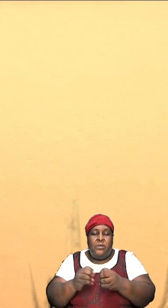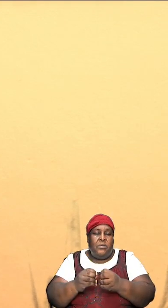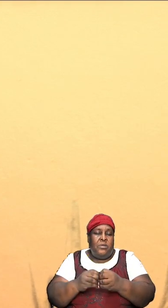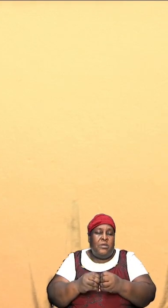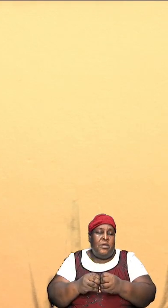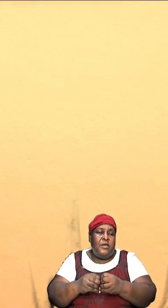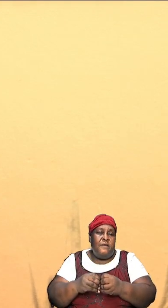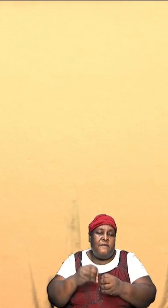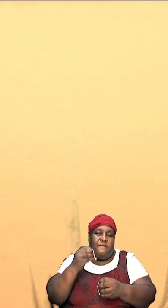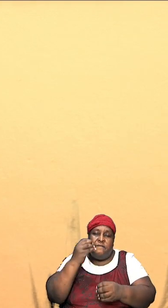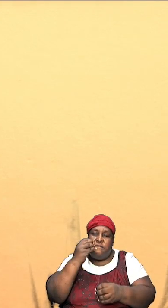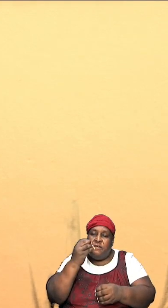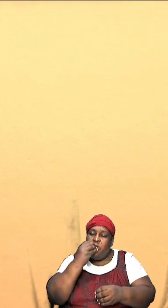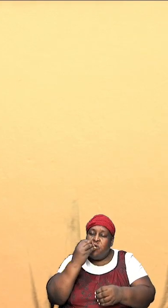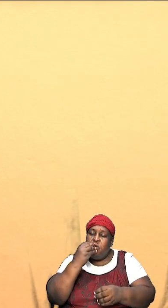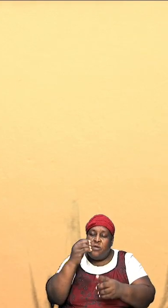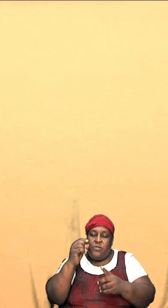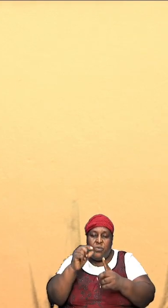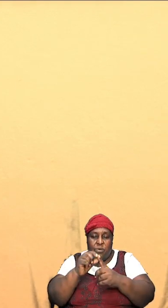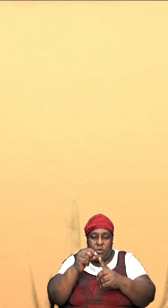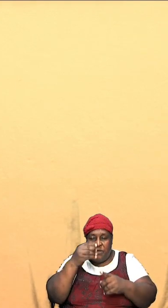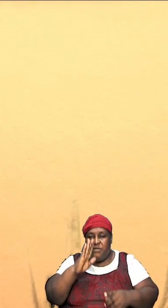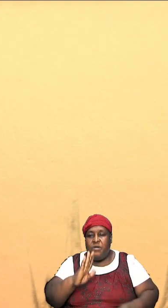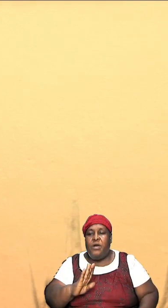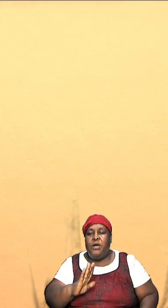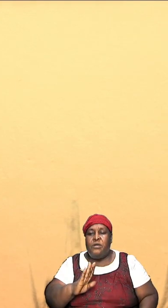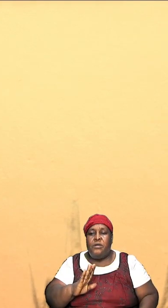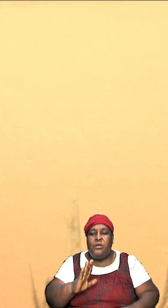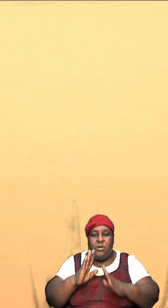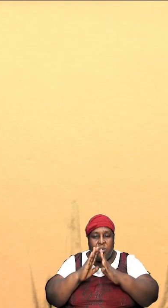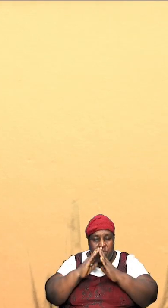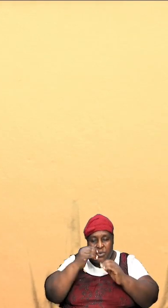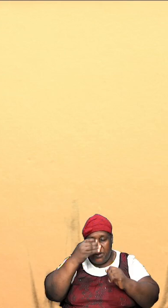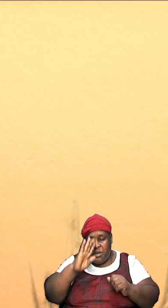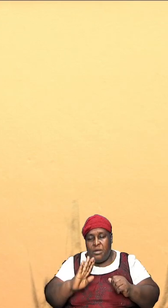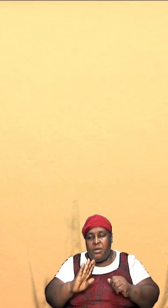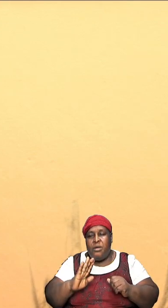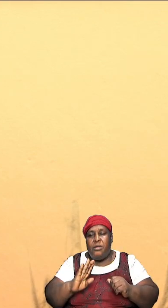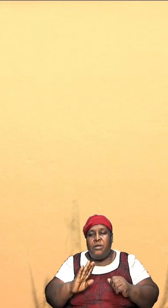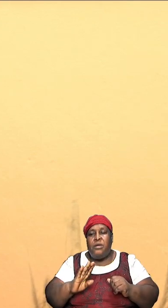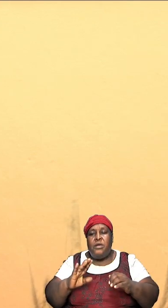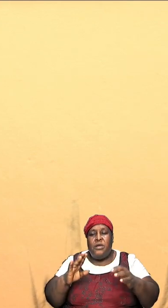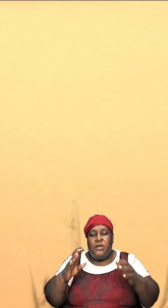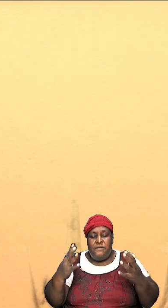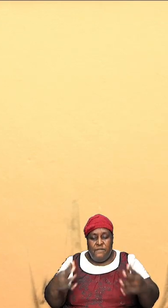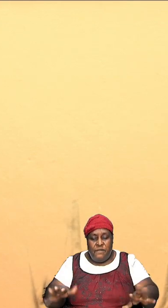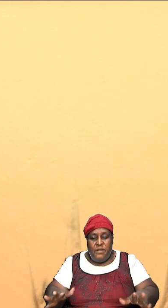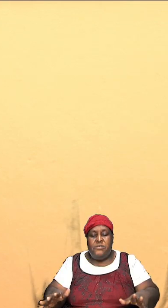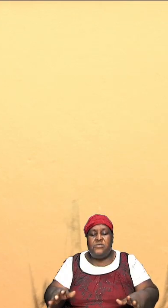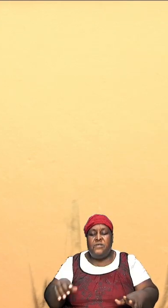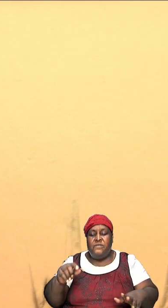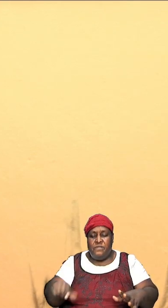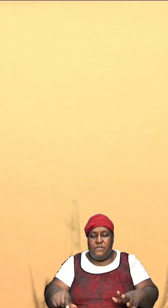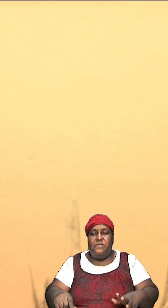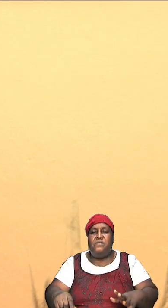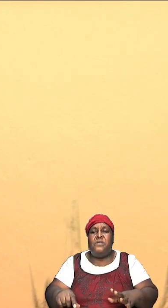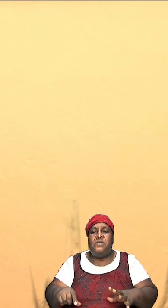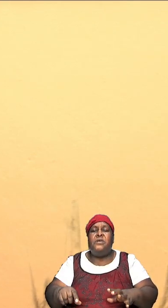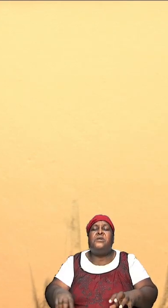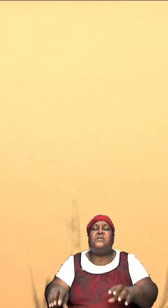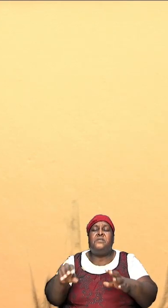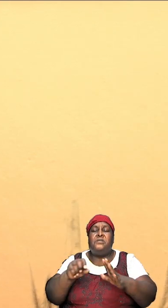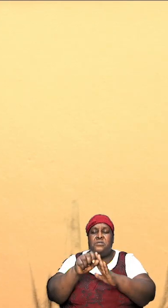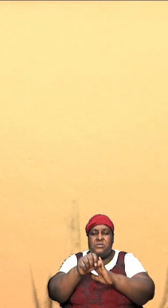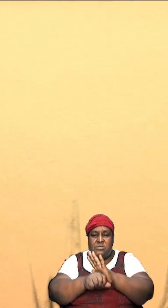us and be bringing the word of God to us one more time. I pray, God, that at the end of this session tonight that we will be blessed.